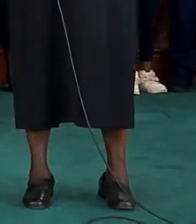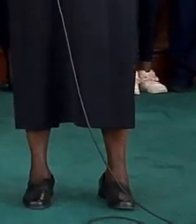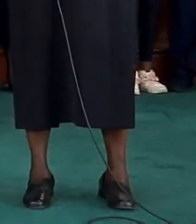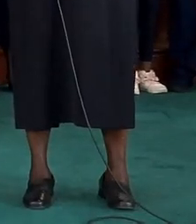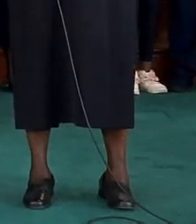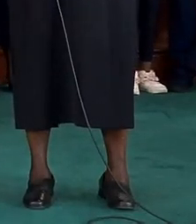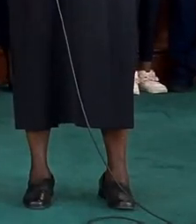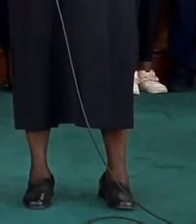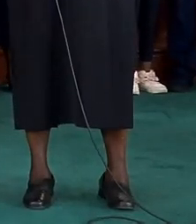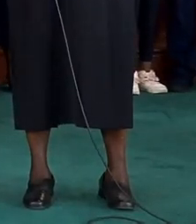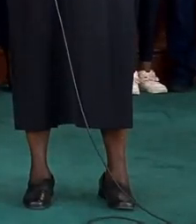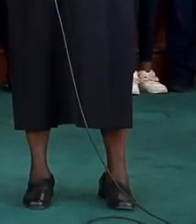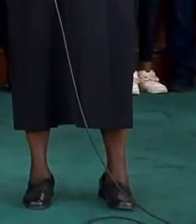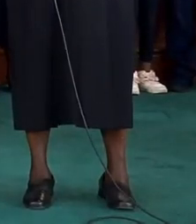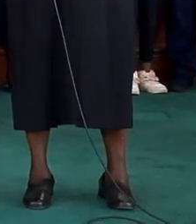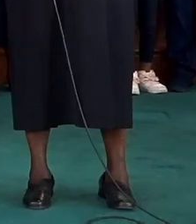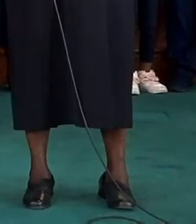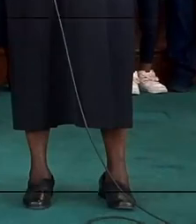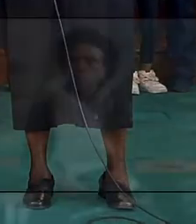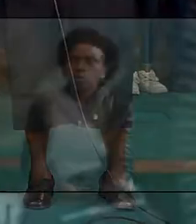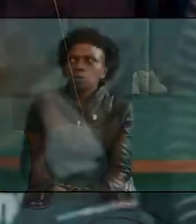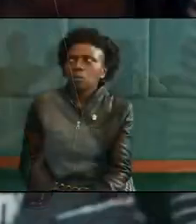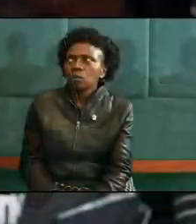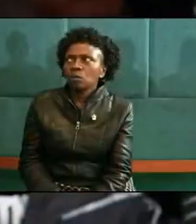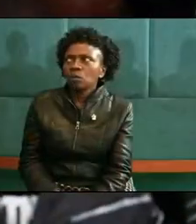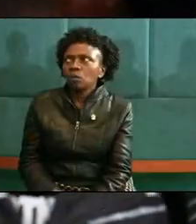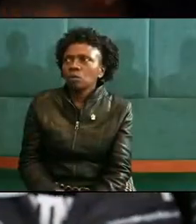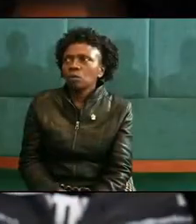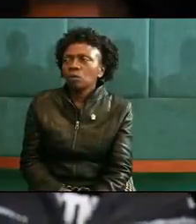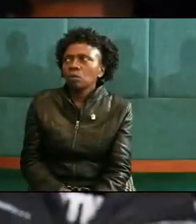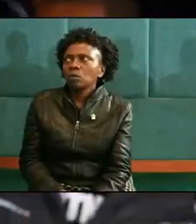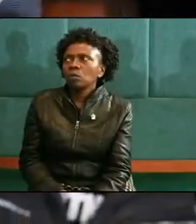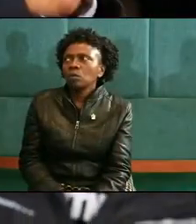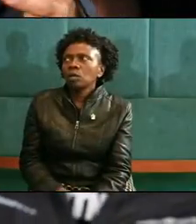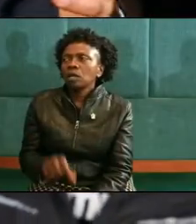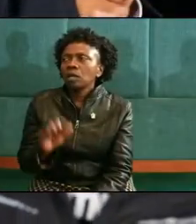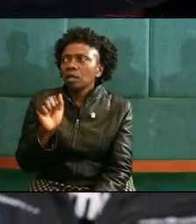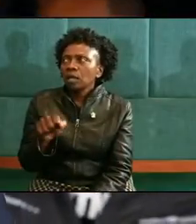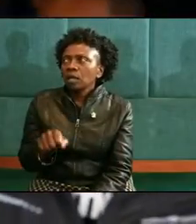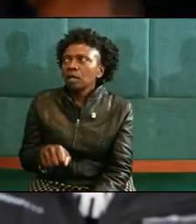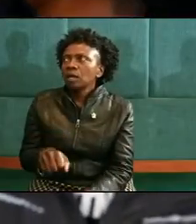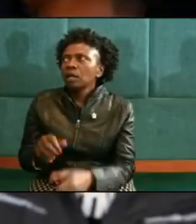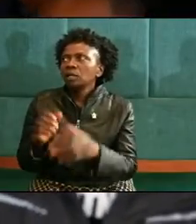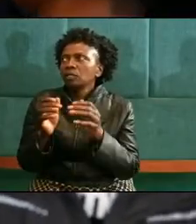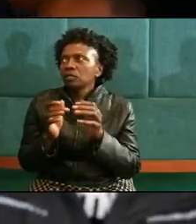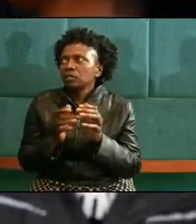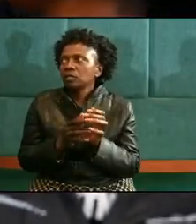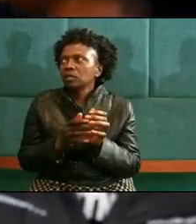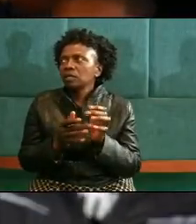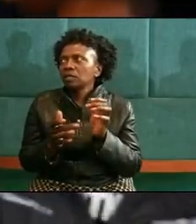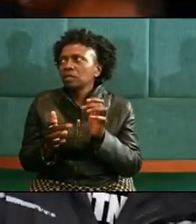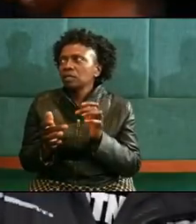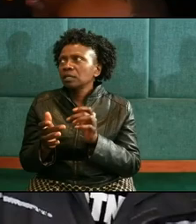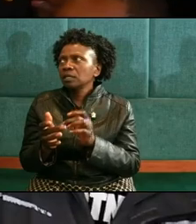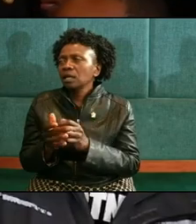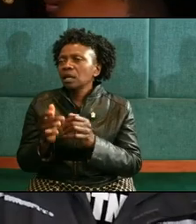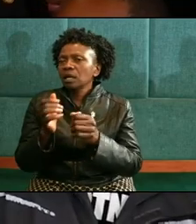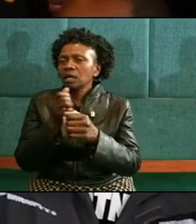Coming. They're still coming. They're still coming. One more time. Sing that song. They're still coming. Yes, Jesus. Yes, anybody else from the